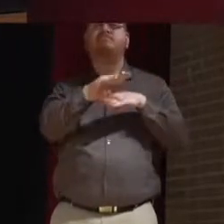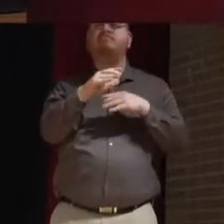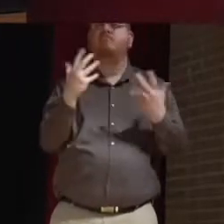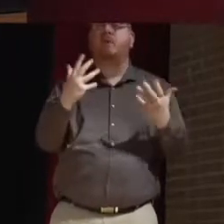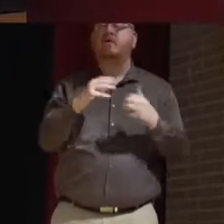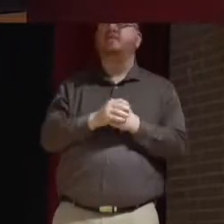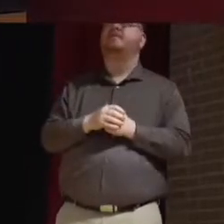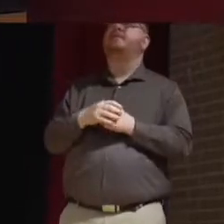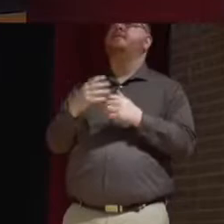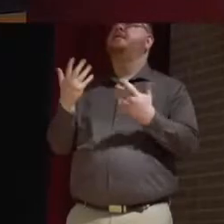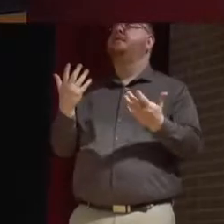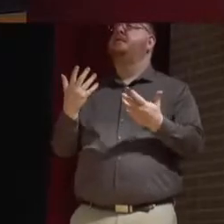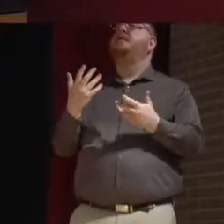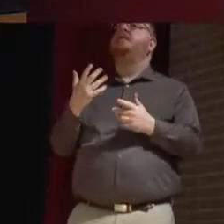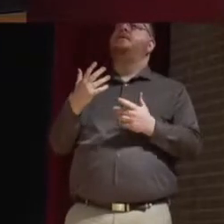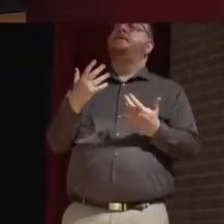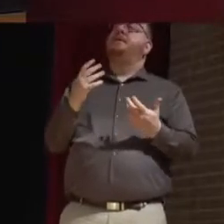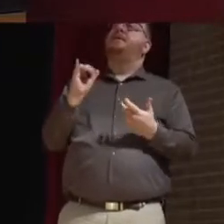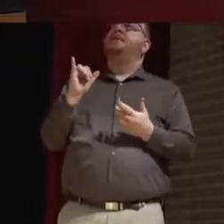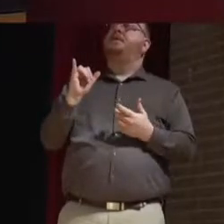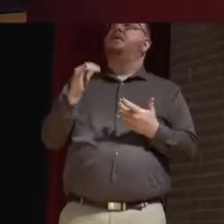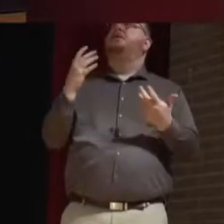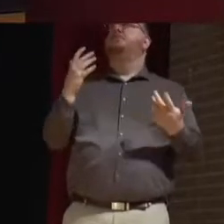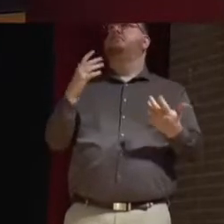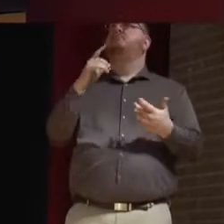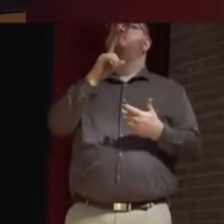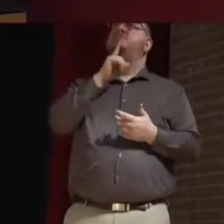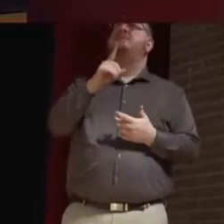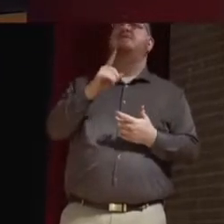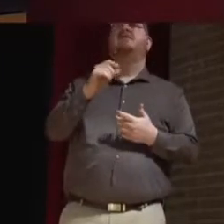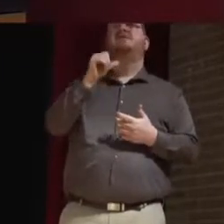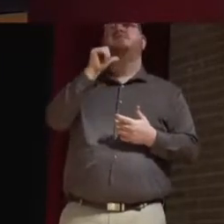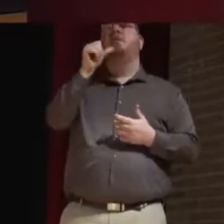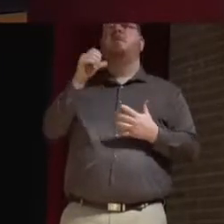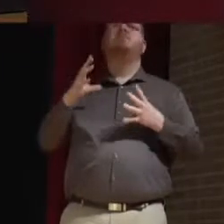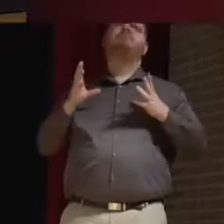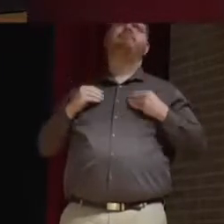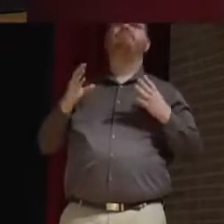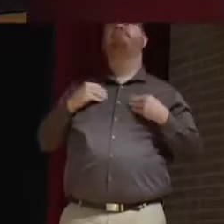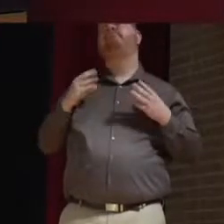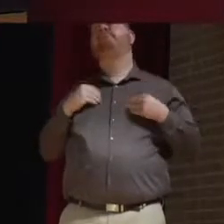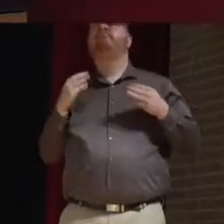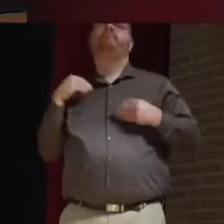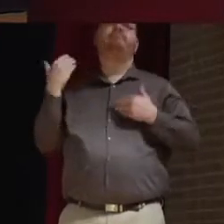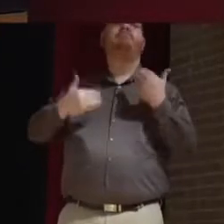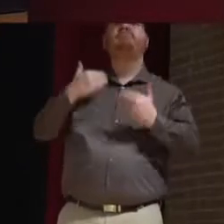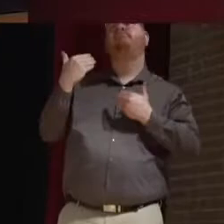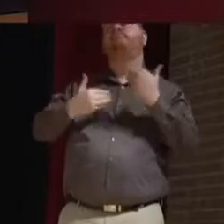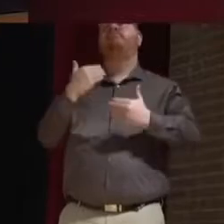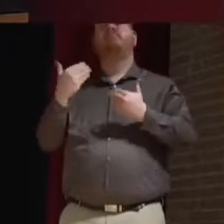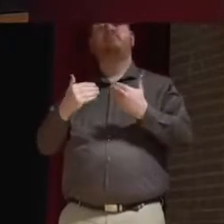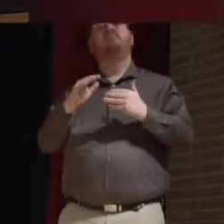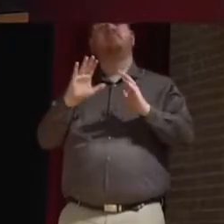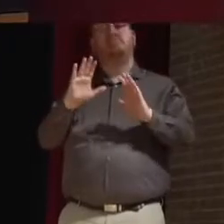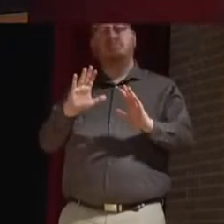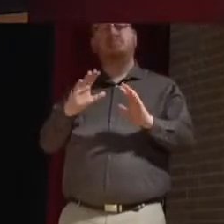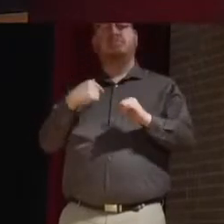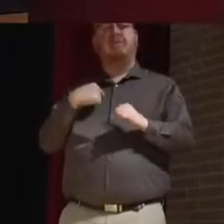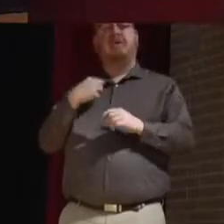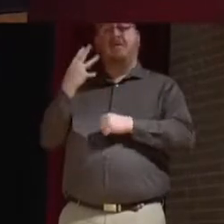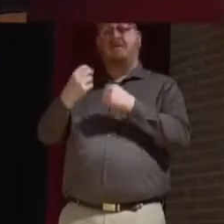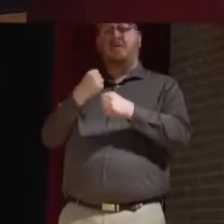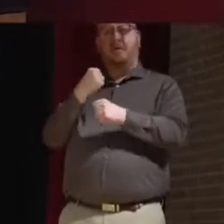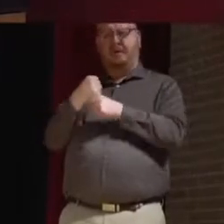Basically, just don't take anything for granted. I let these 4 years, obviously I graduated in 18, I let these 4 years go by